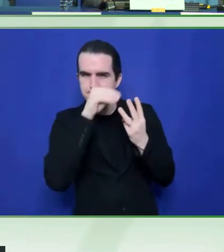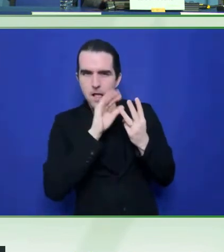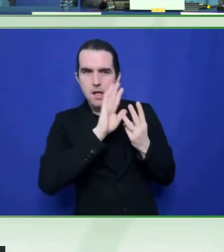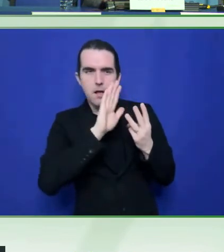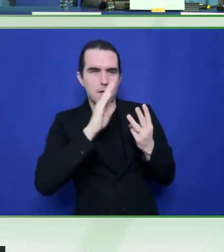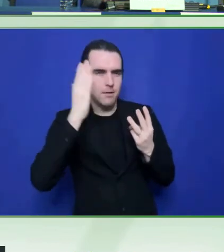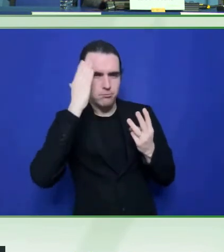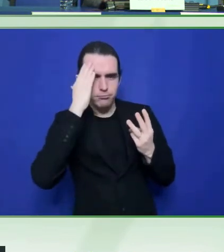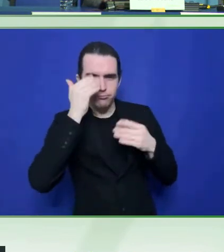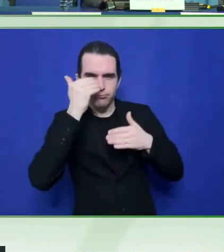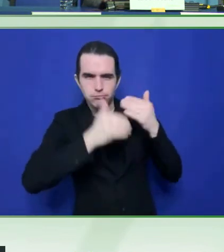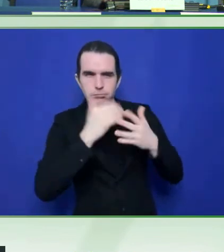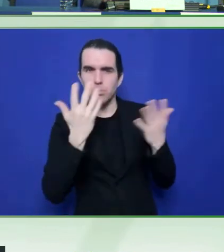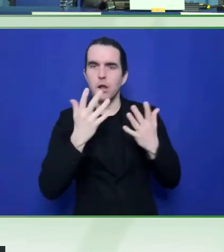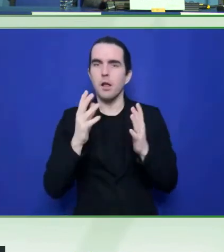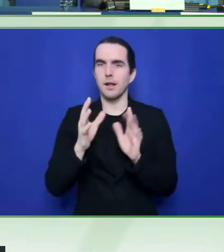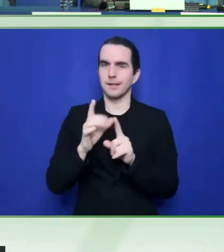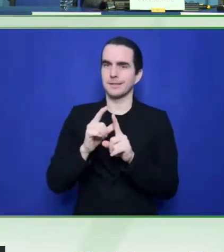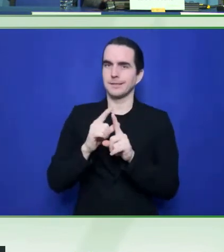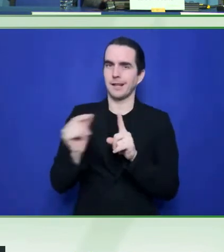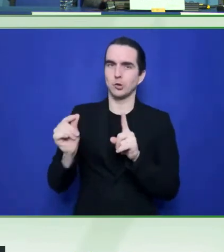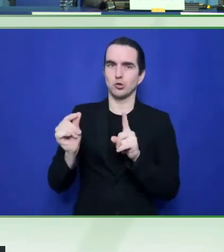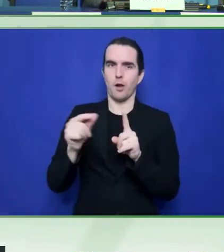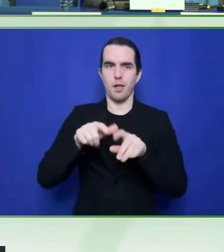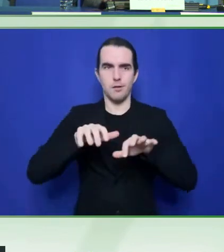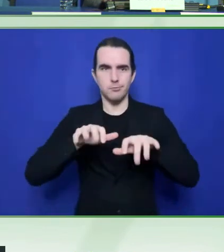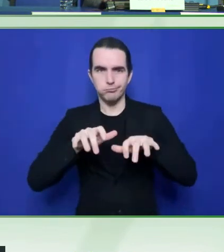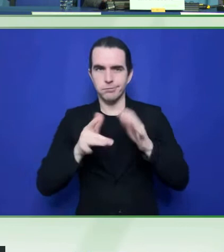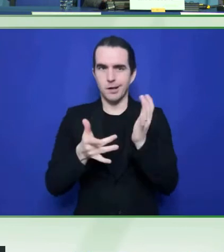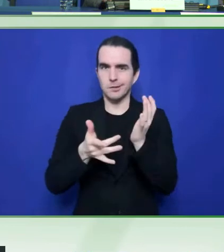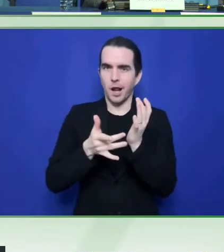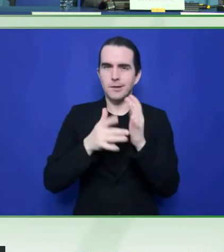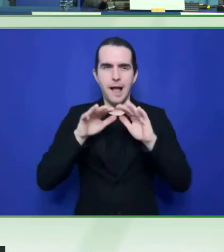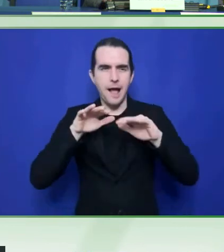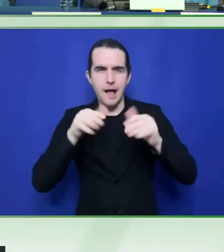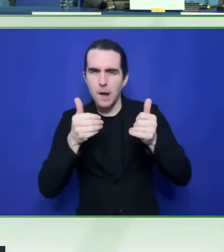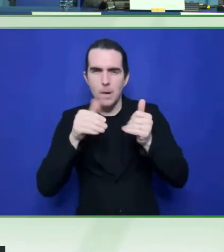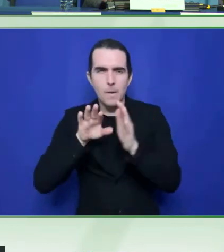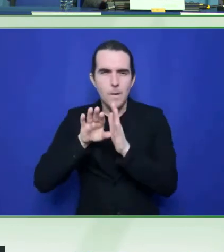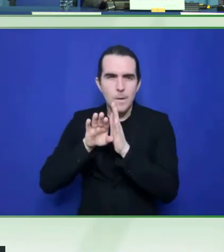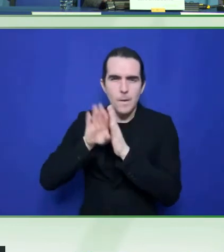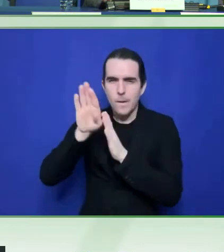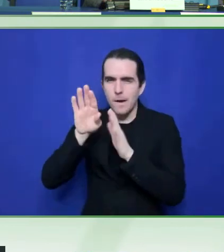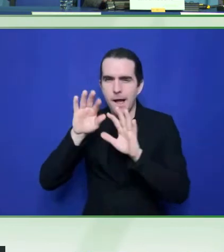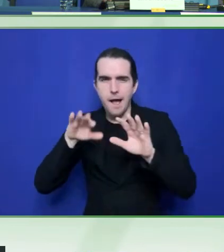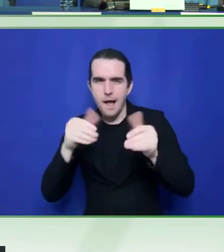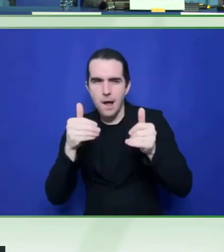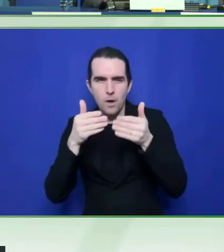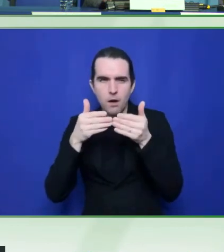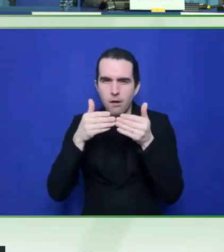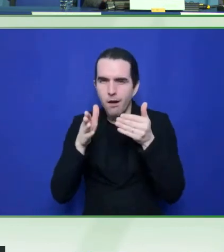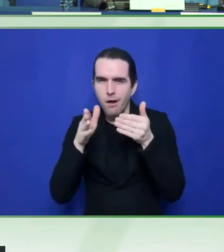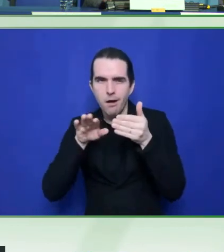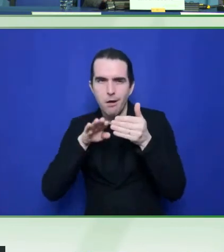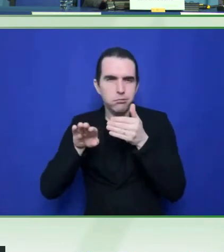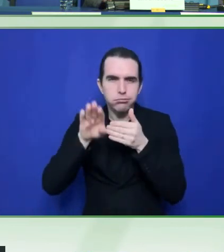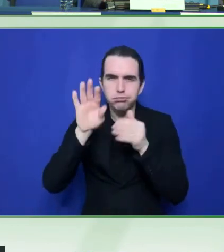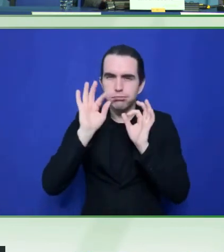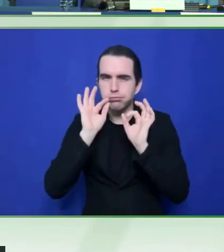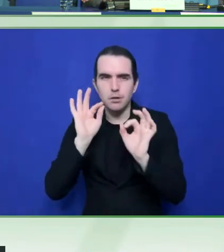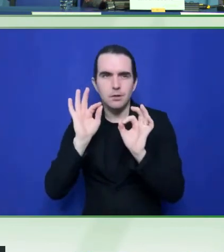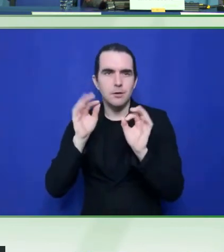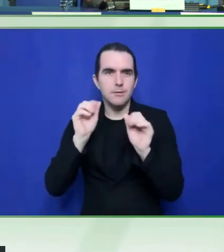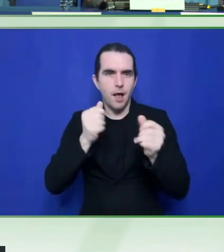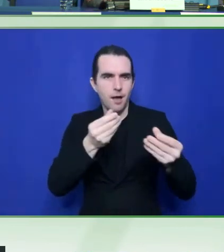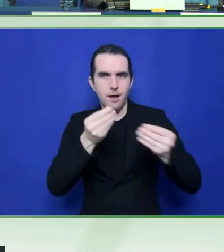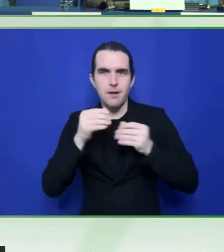We had different target groups, employers, employees, and experts on workplace adaptation at